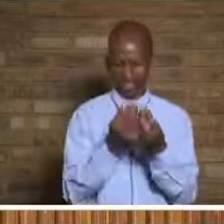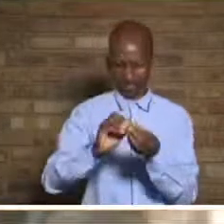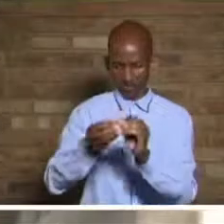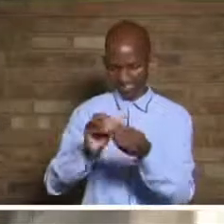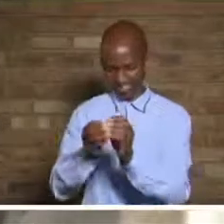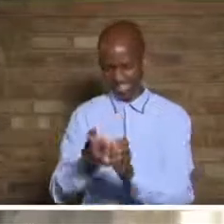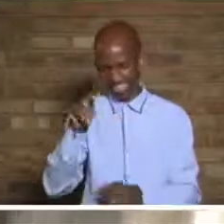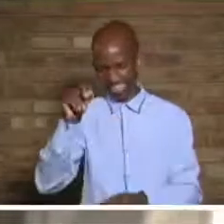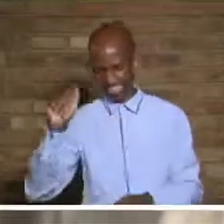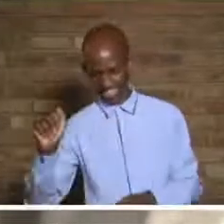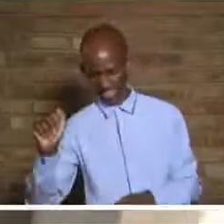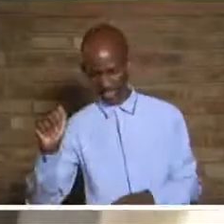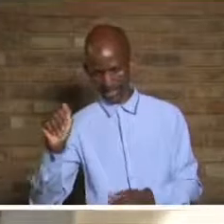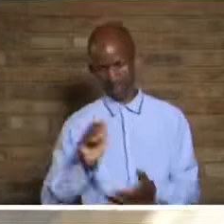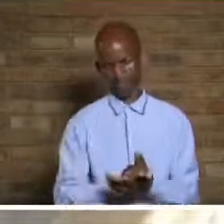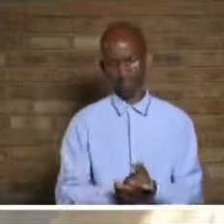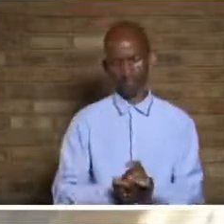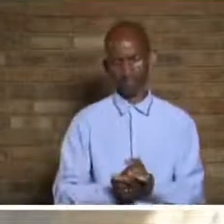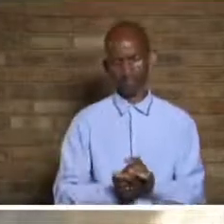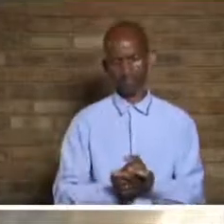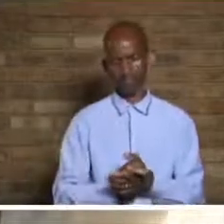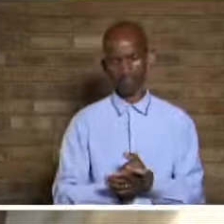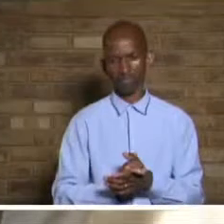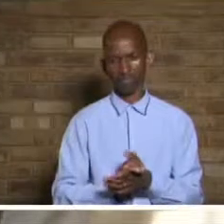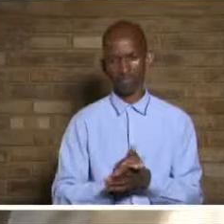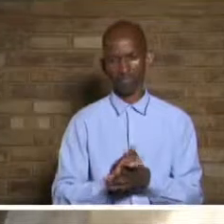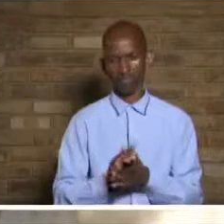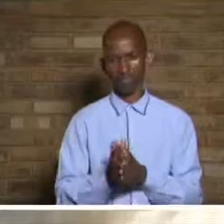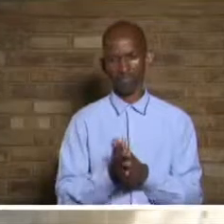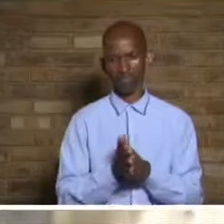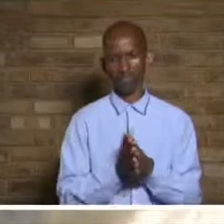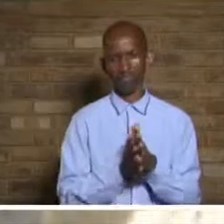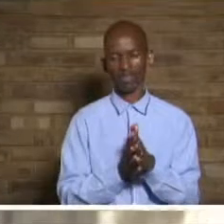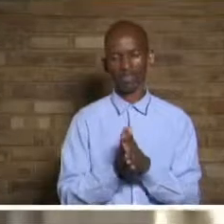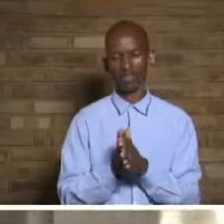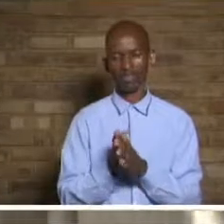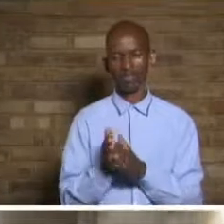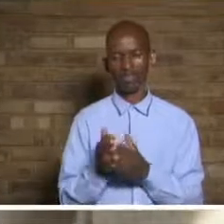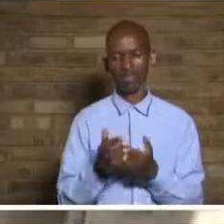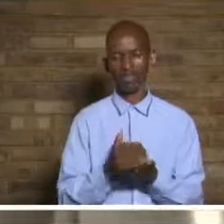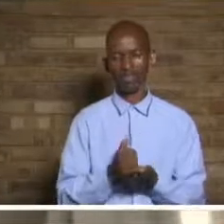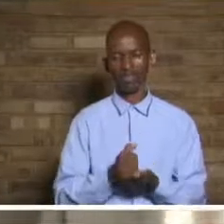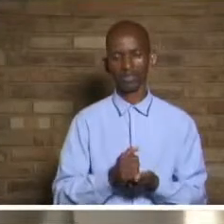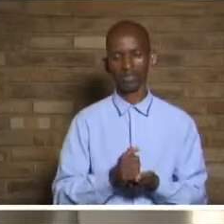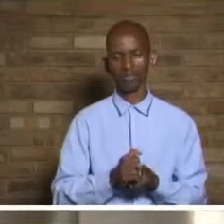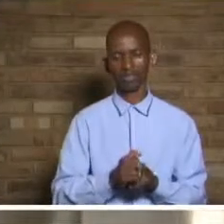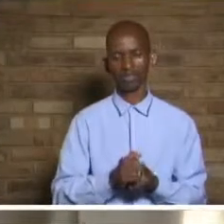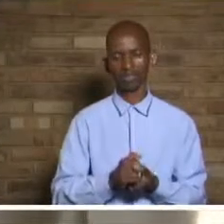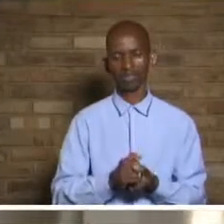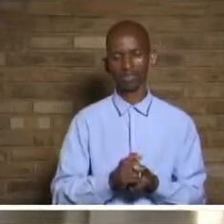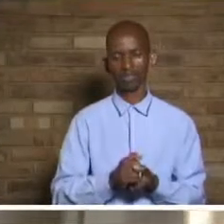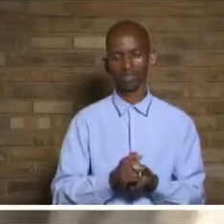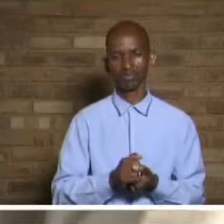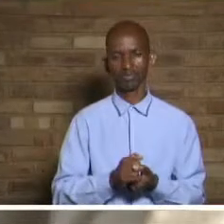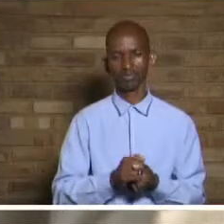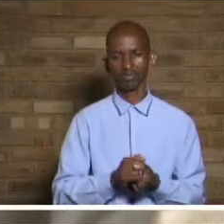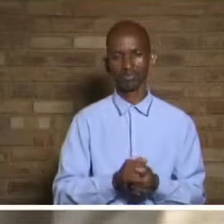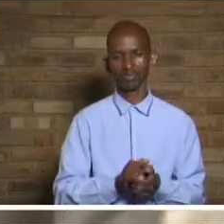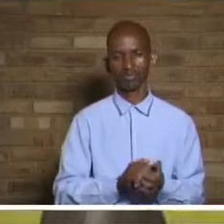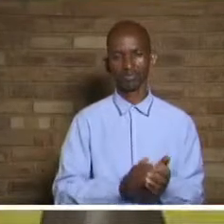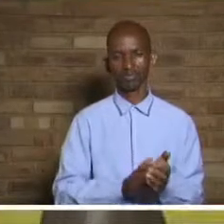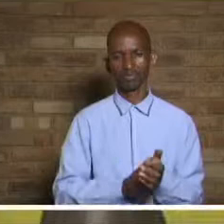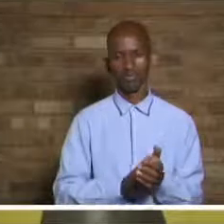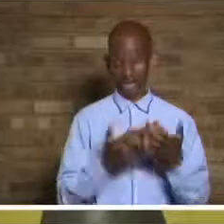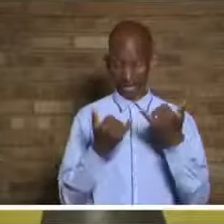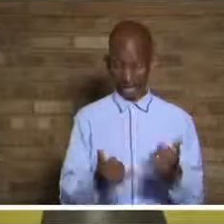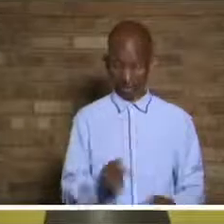Noma kubuyele ku-NA ukuthi National Assembly ukuthi kuyolungiswa okuthile lokhu nalokhu yalaphaya nalaphaya. So